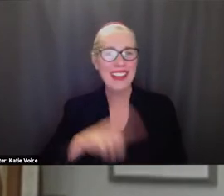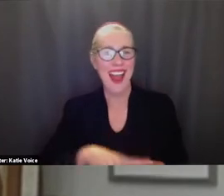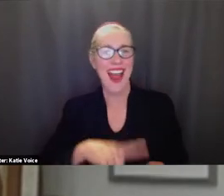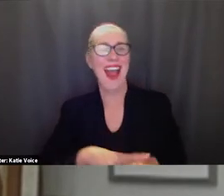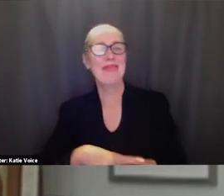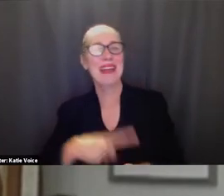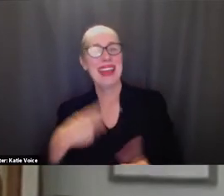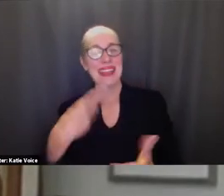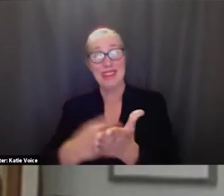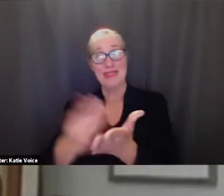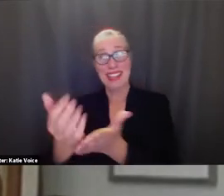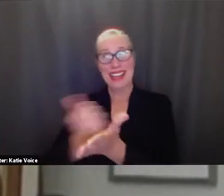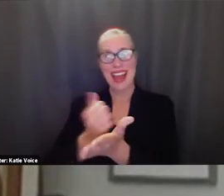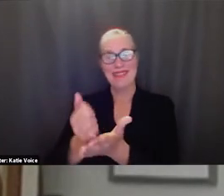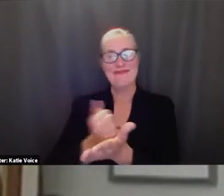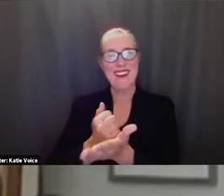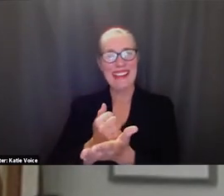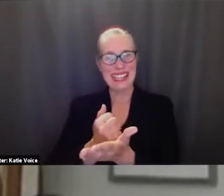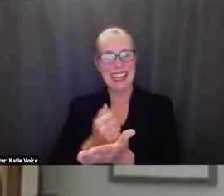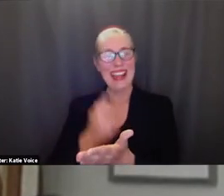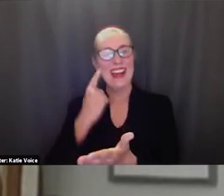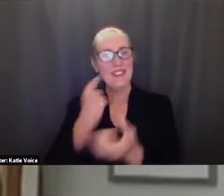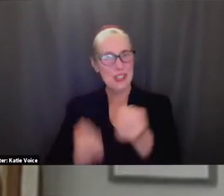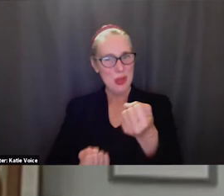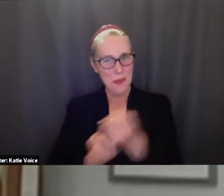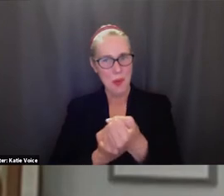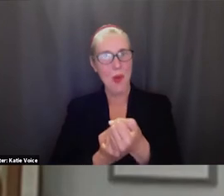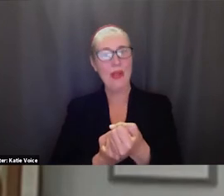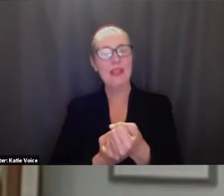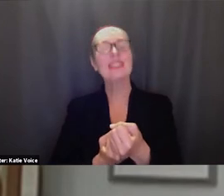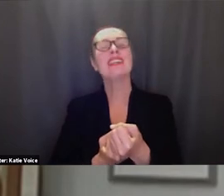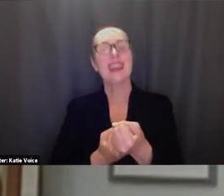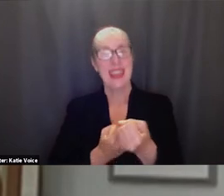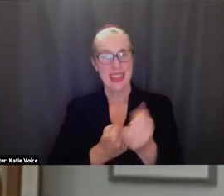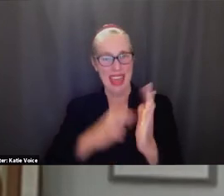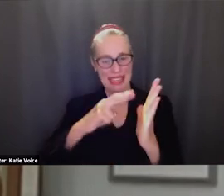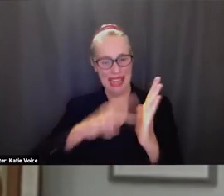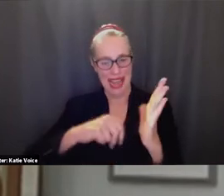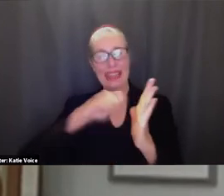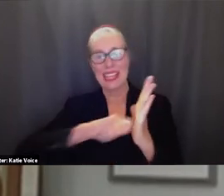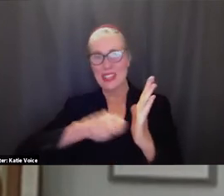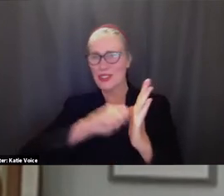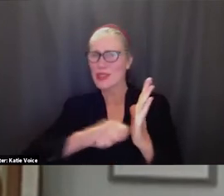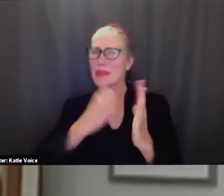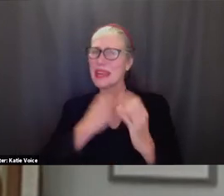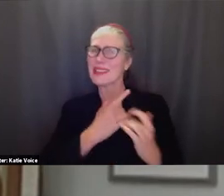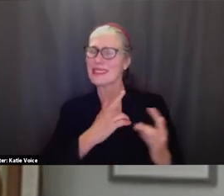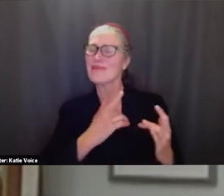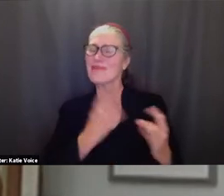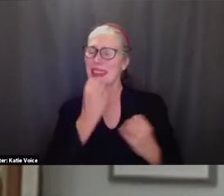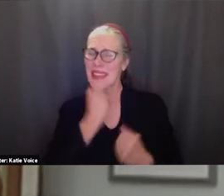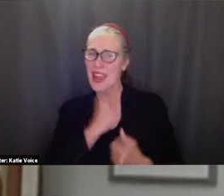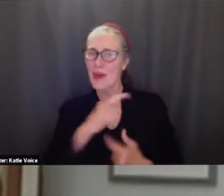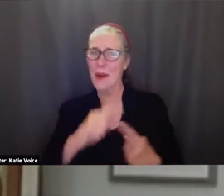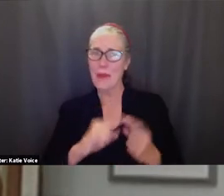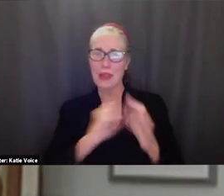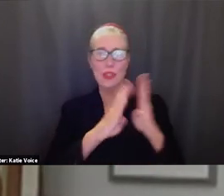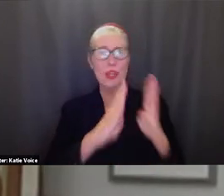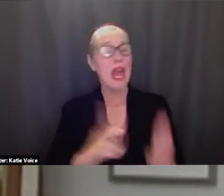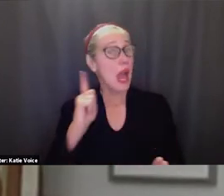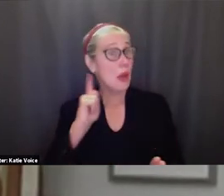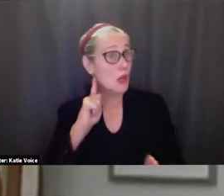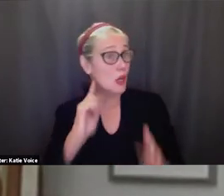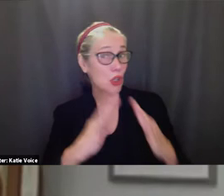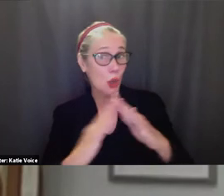money about the love of literacy and you know because they care about our students and we were able to hear also from some community members about